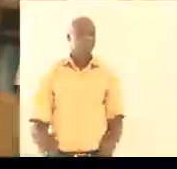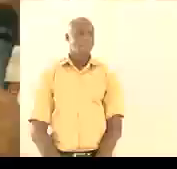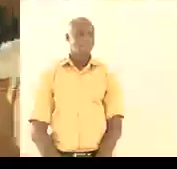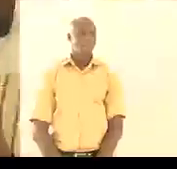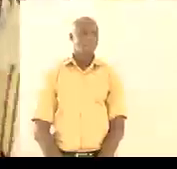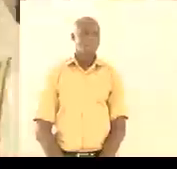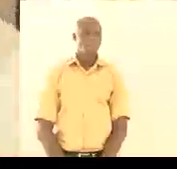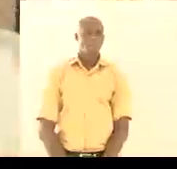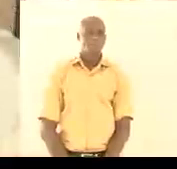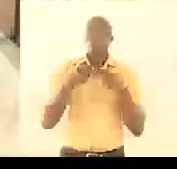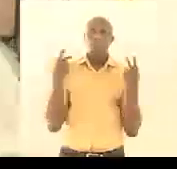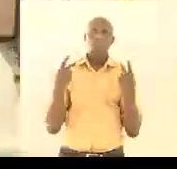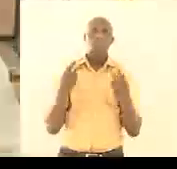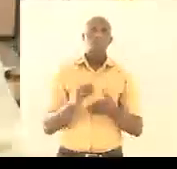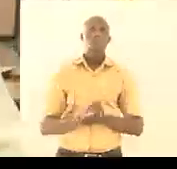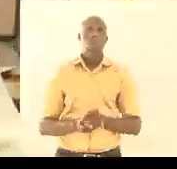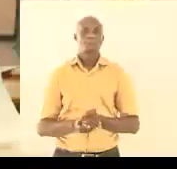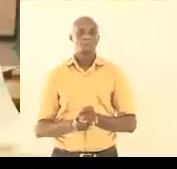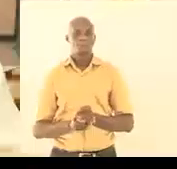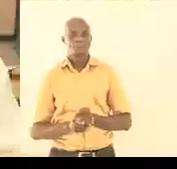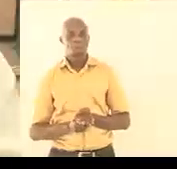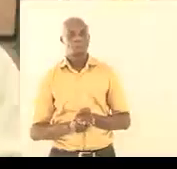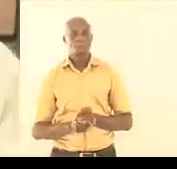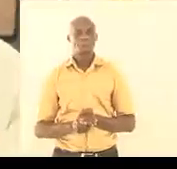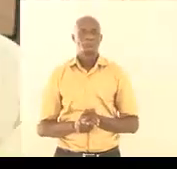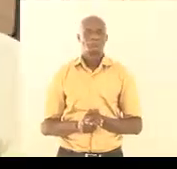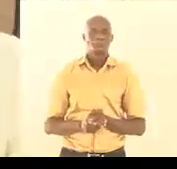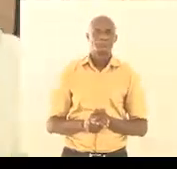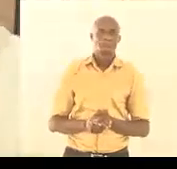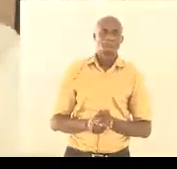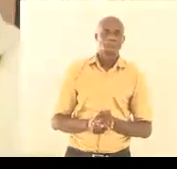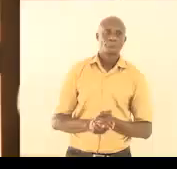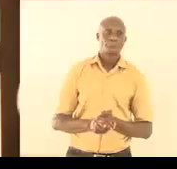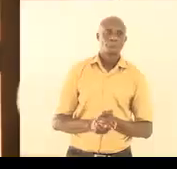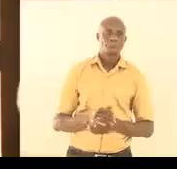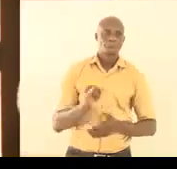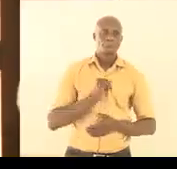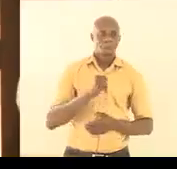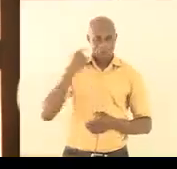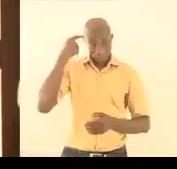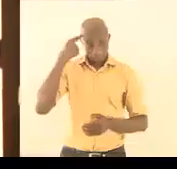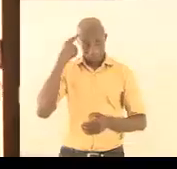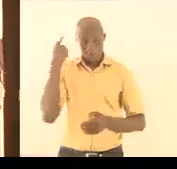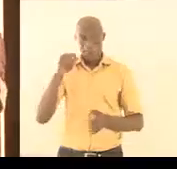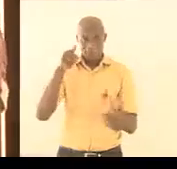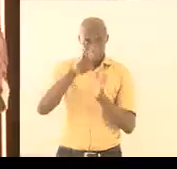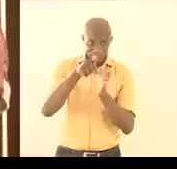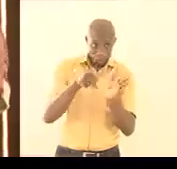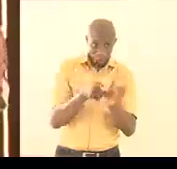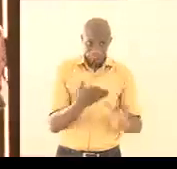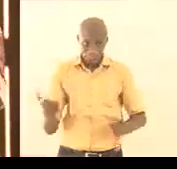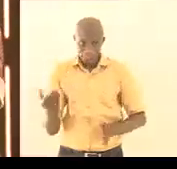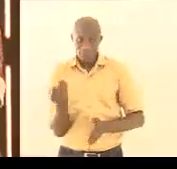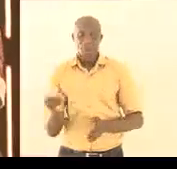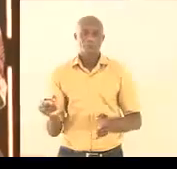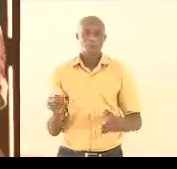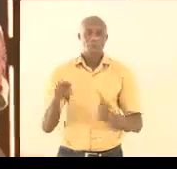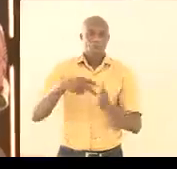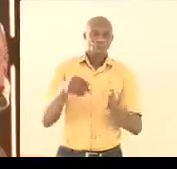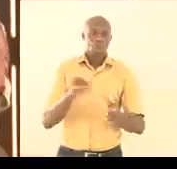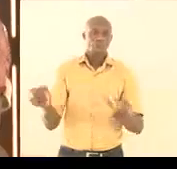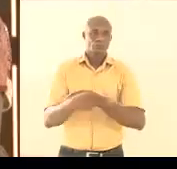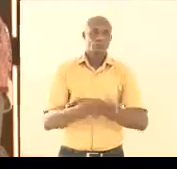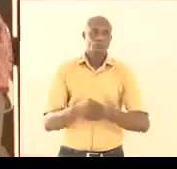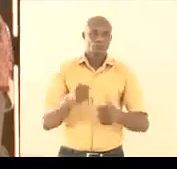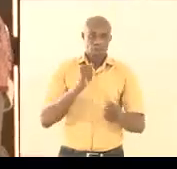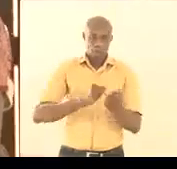Who is that? What's your name? Agnes, yes. I think the principal theme of the readings of today is